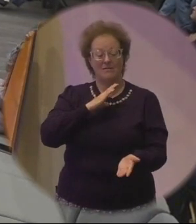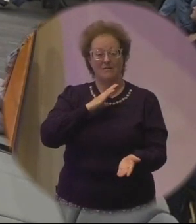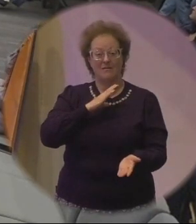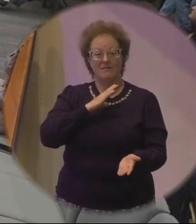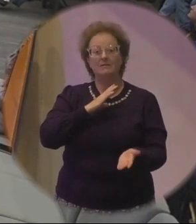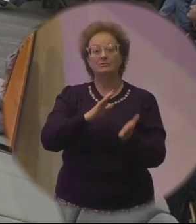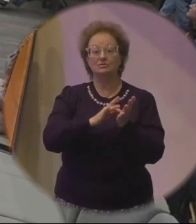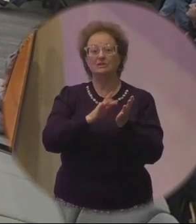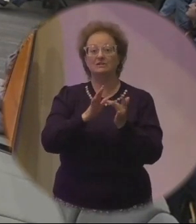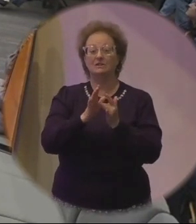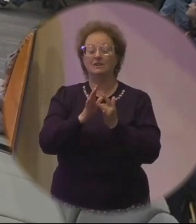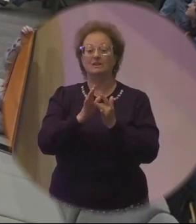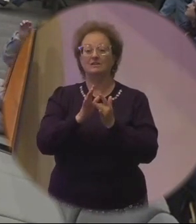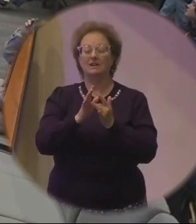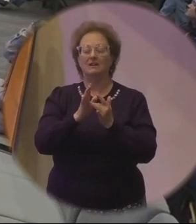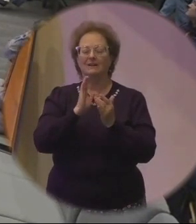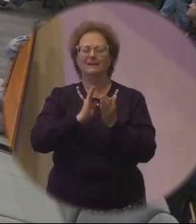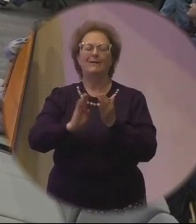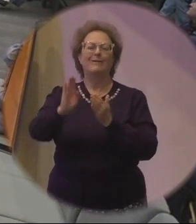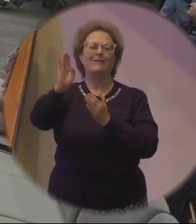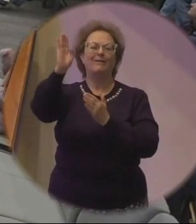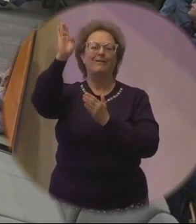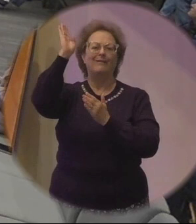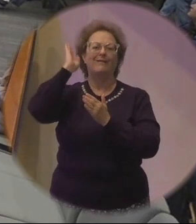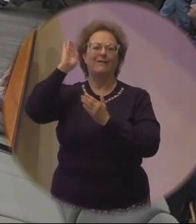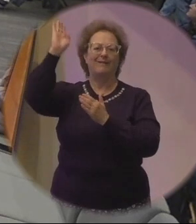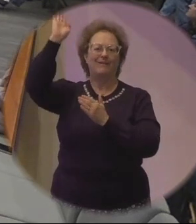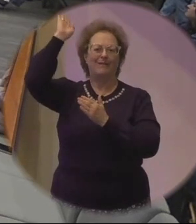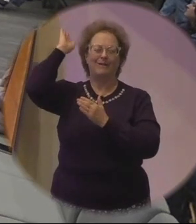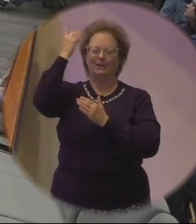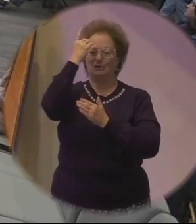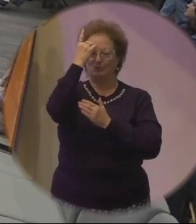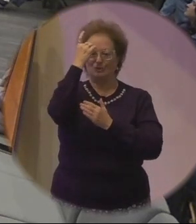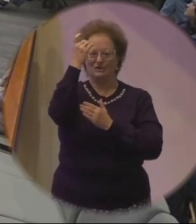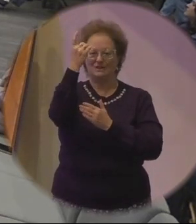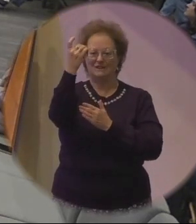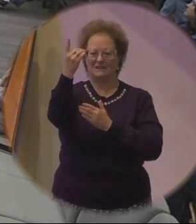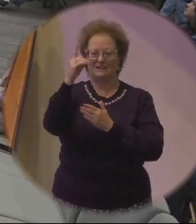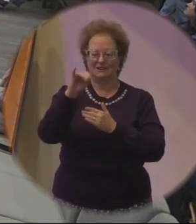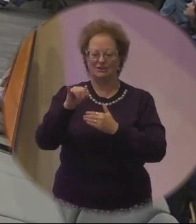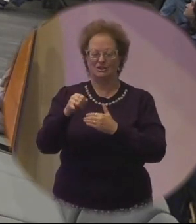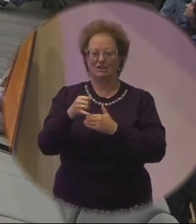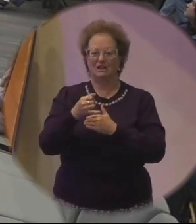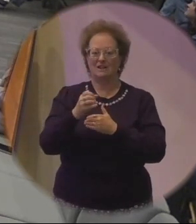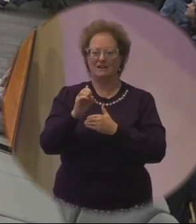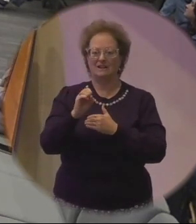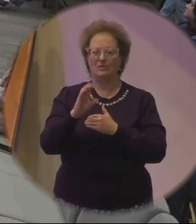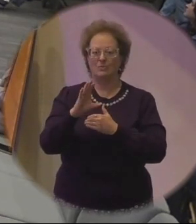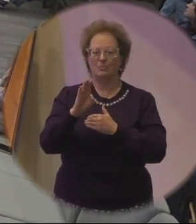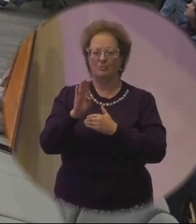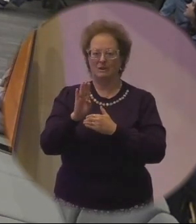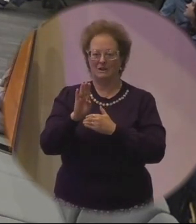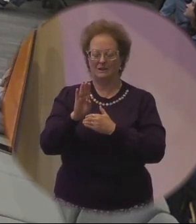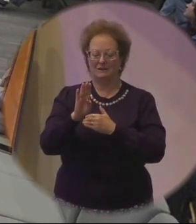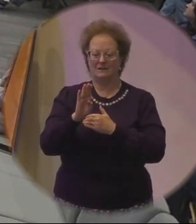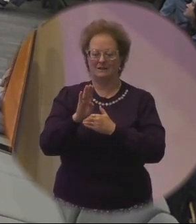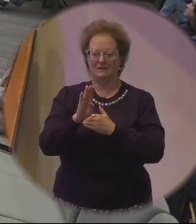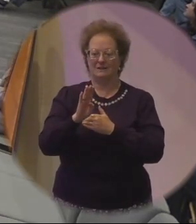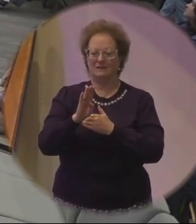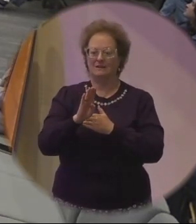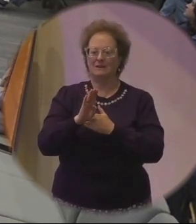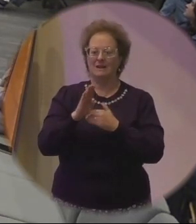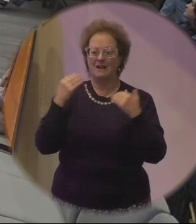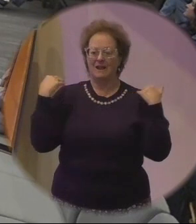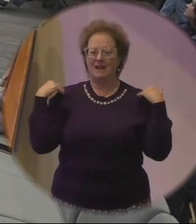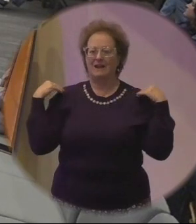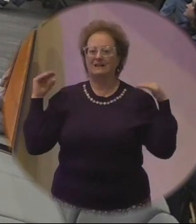So Jesus points Nathanael back to that dream that Jacob had, a dream of a ladder and angels ascending